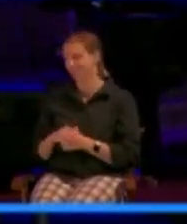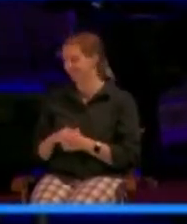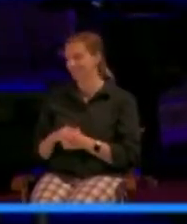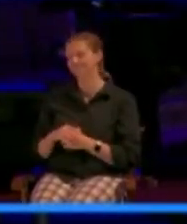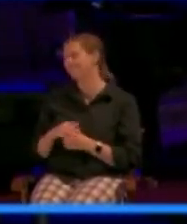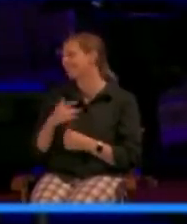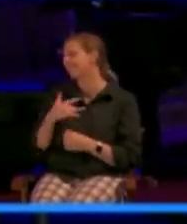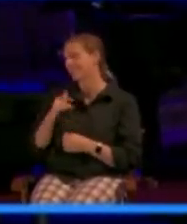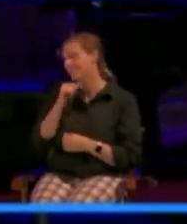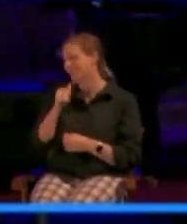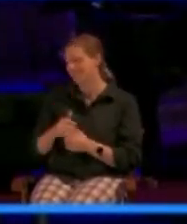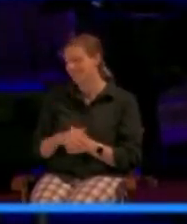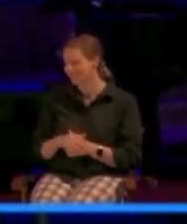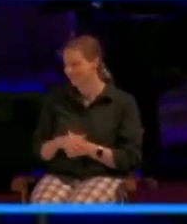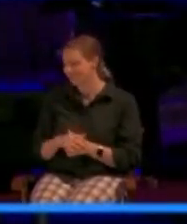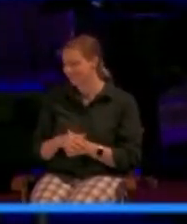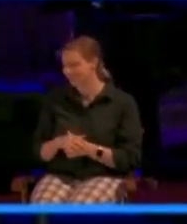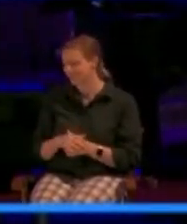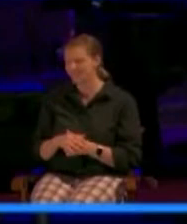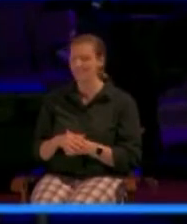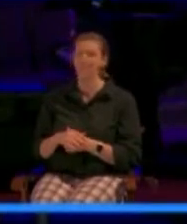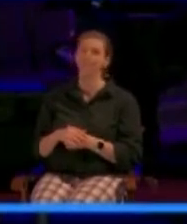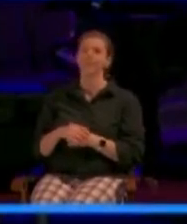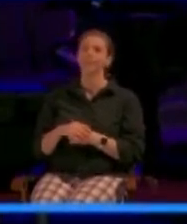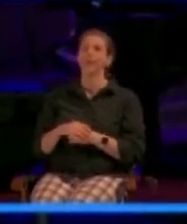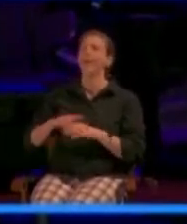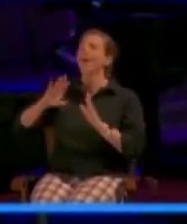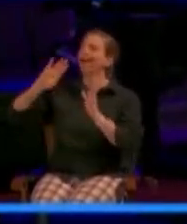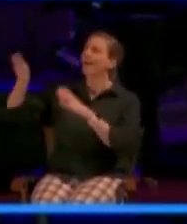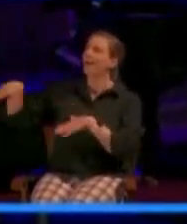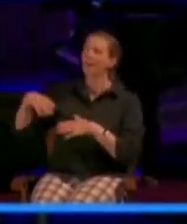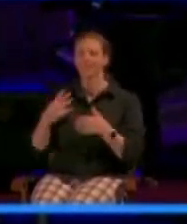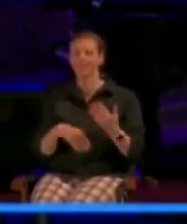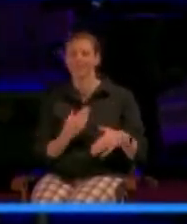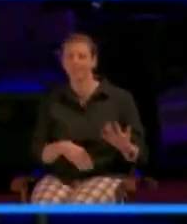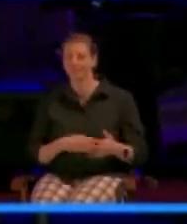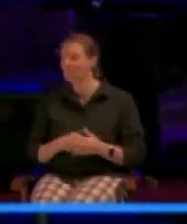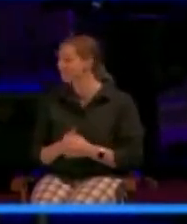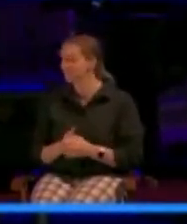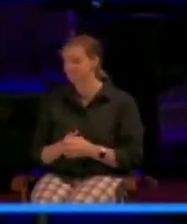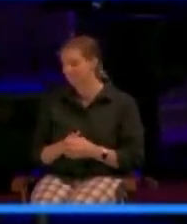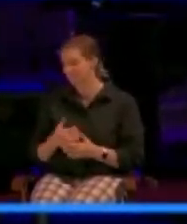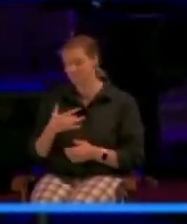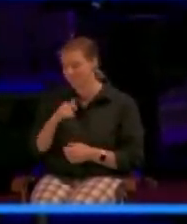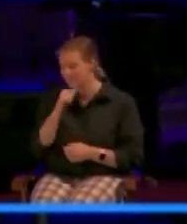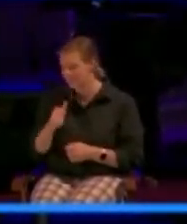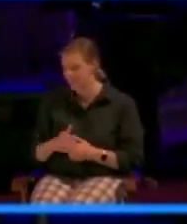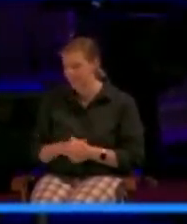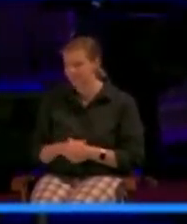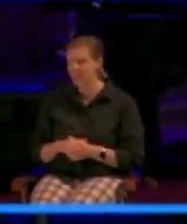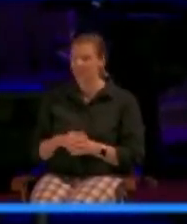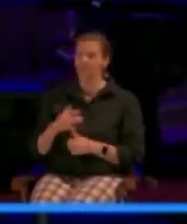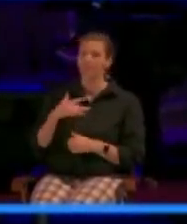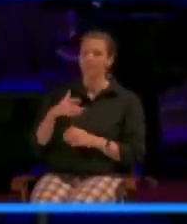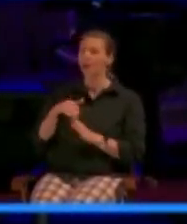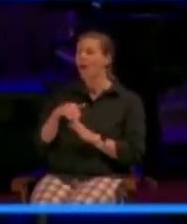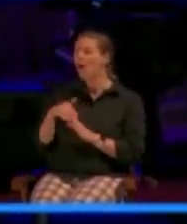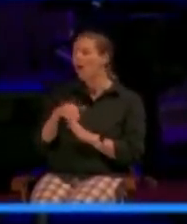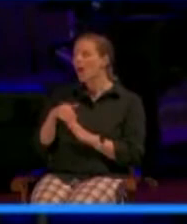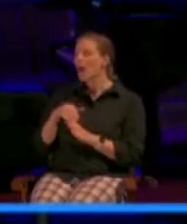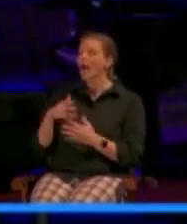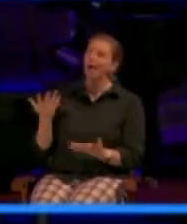done reluctantly. I don't think you ever do it with one foot in and one foot out and saying, you know,